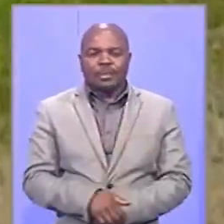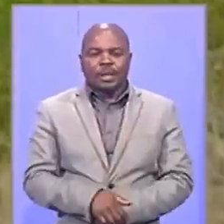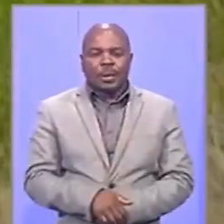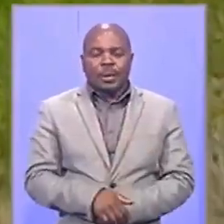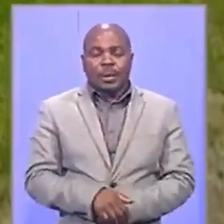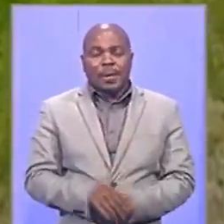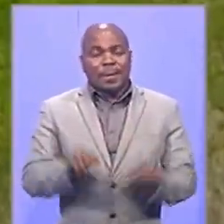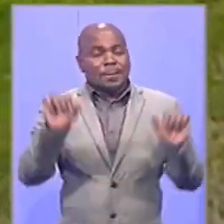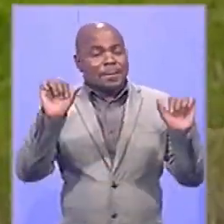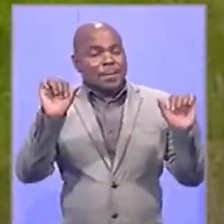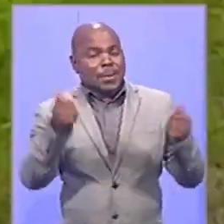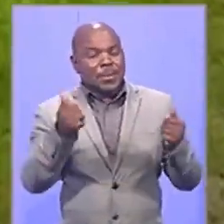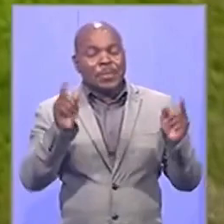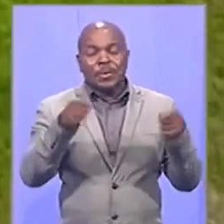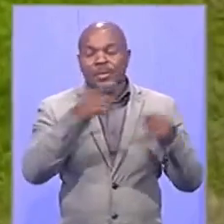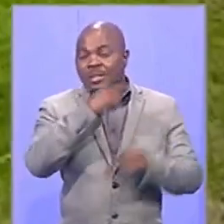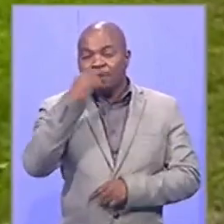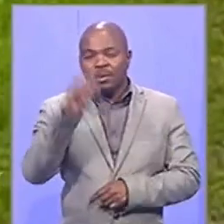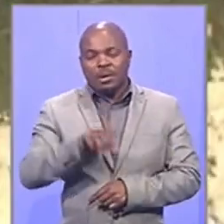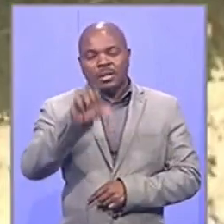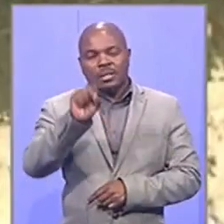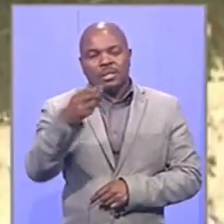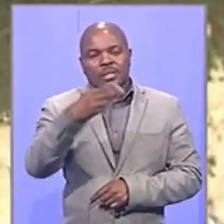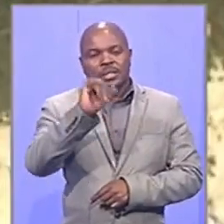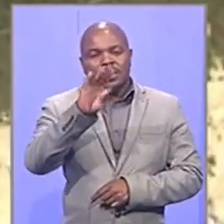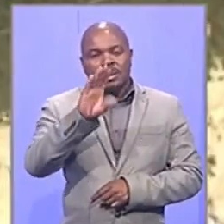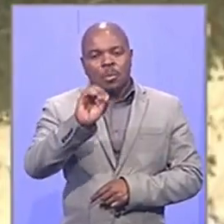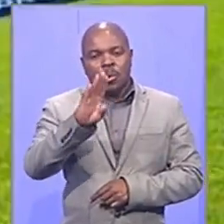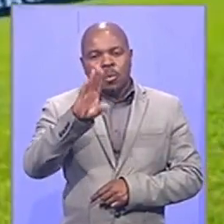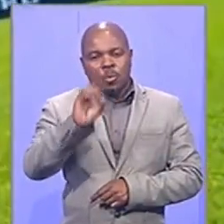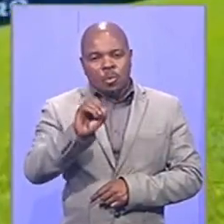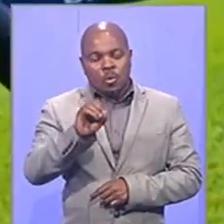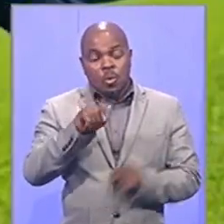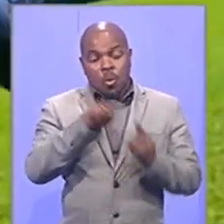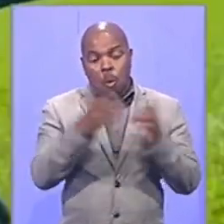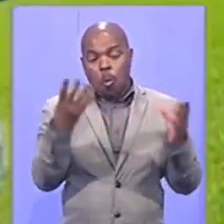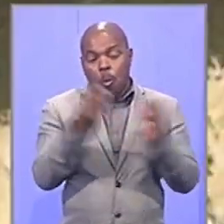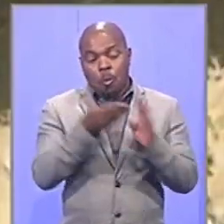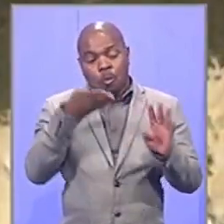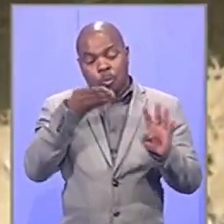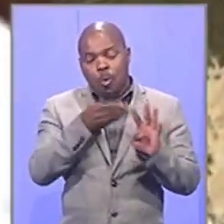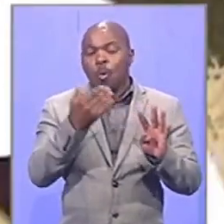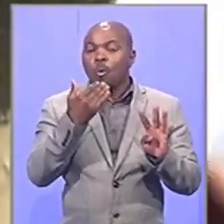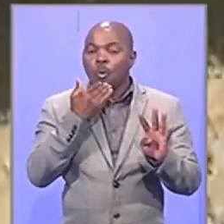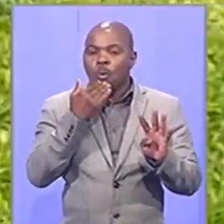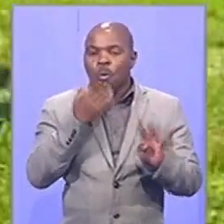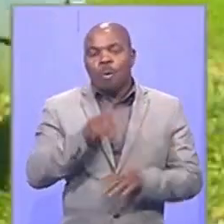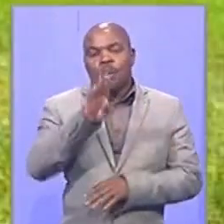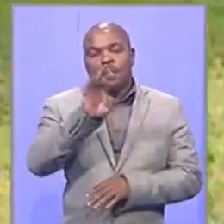Legala gare ga magala e bile Shipopo, koša yeo ba e gatišitšego le Benny McCarthy.